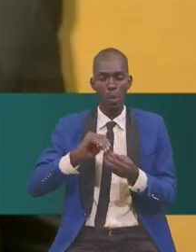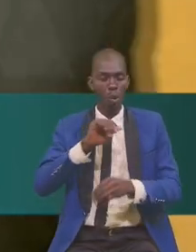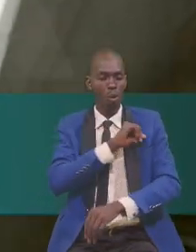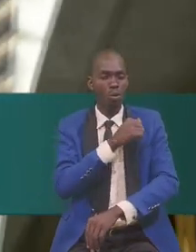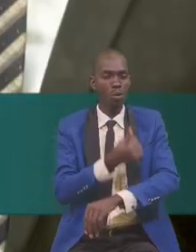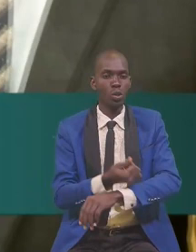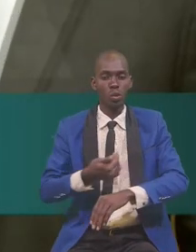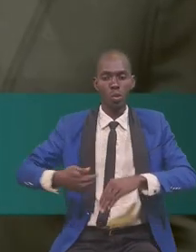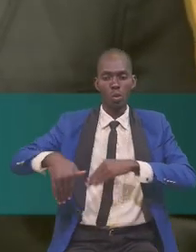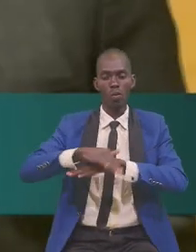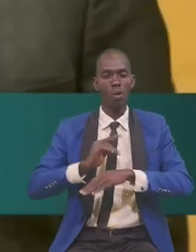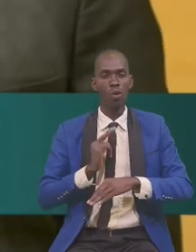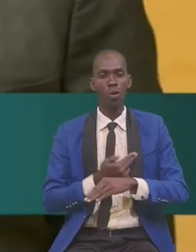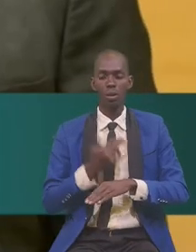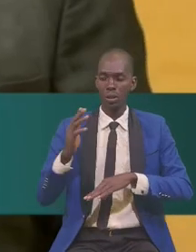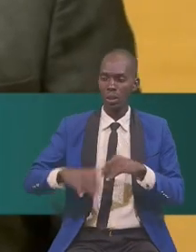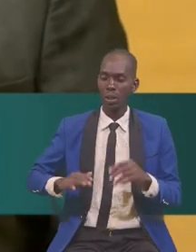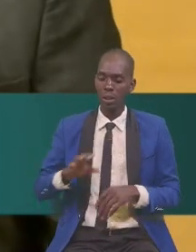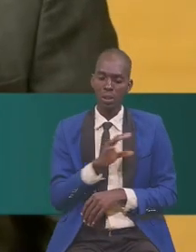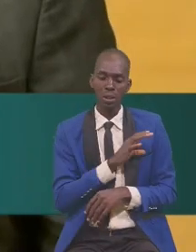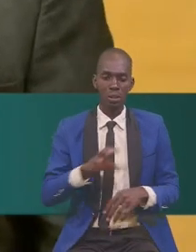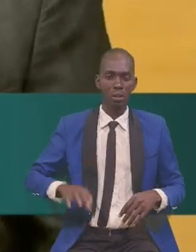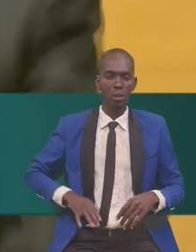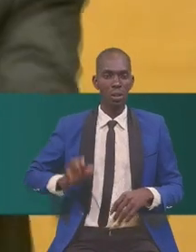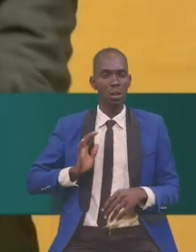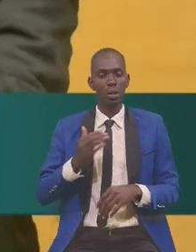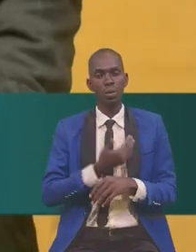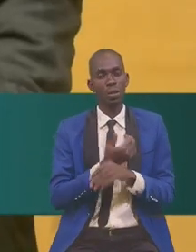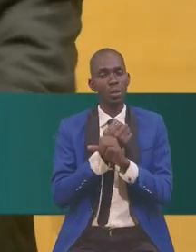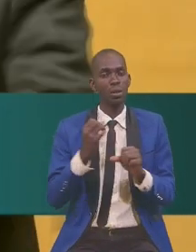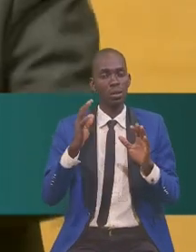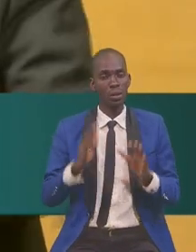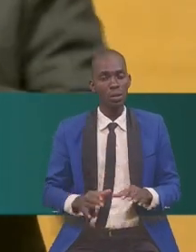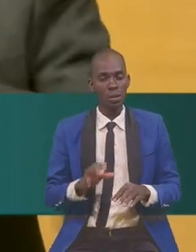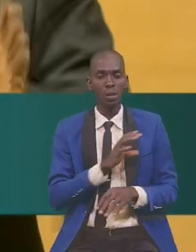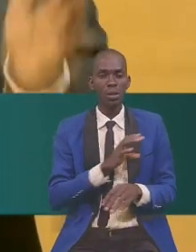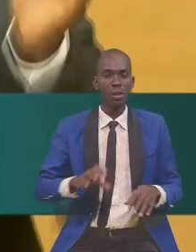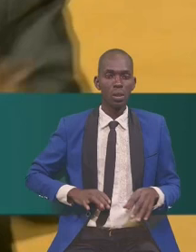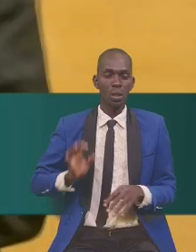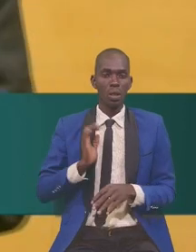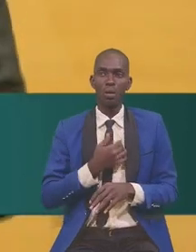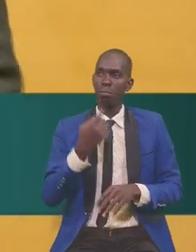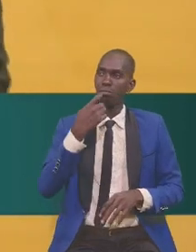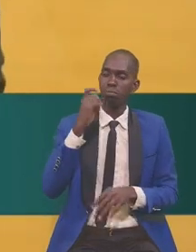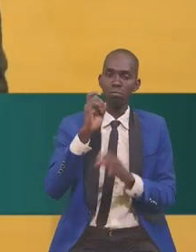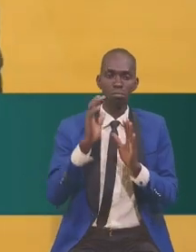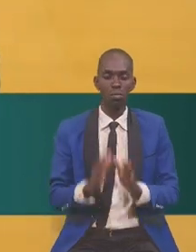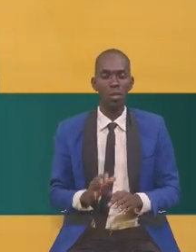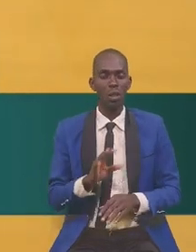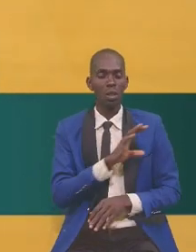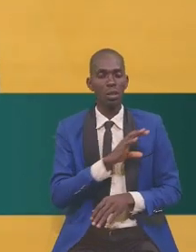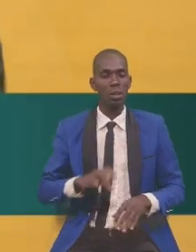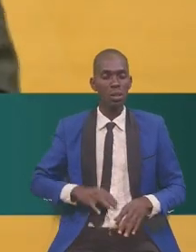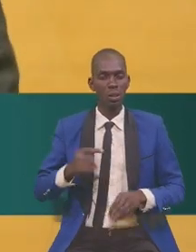than Christ our Savior, Christ our Commander, and Christ the Captain of our salvation. When